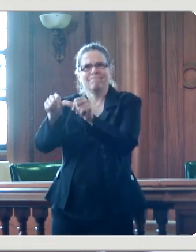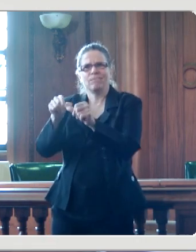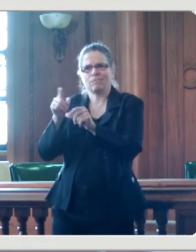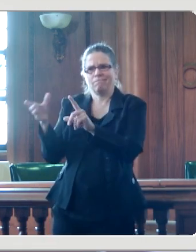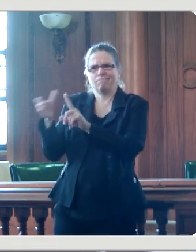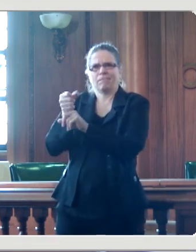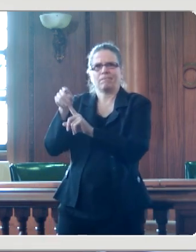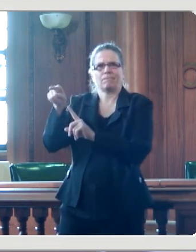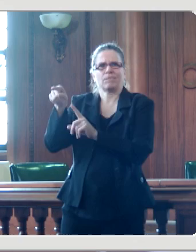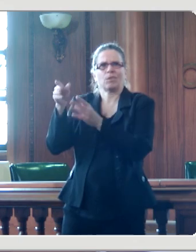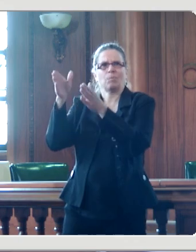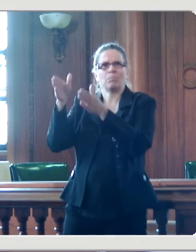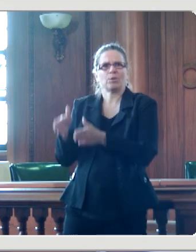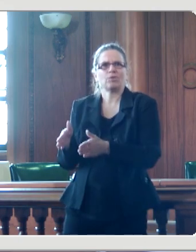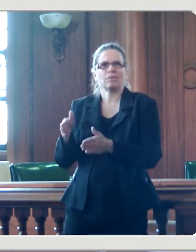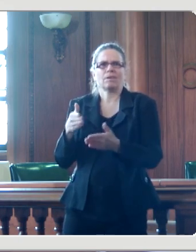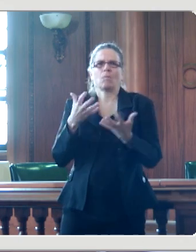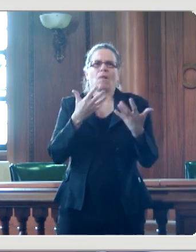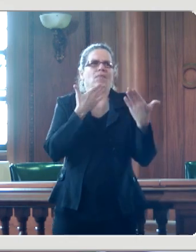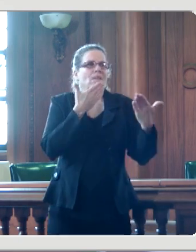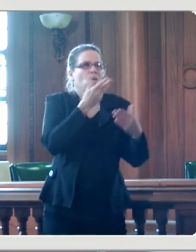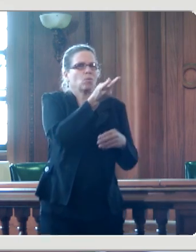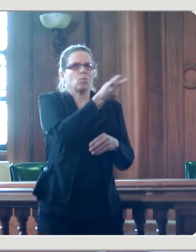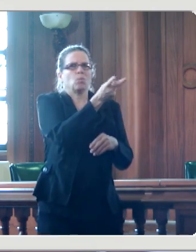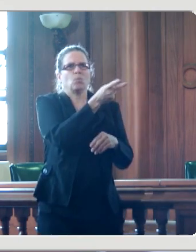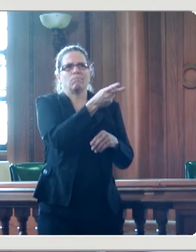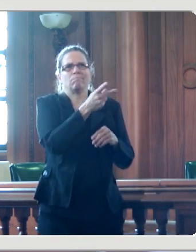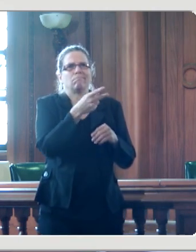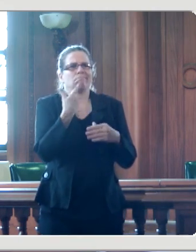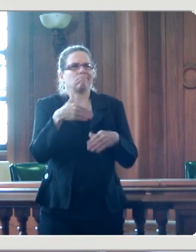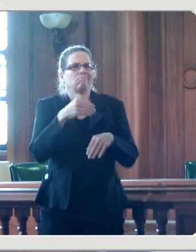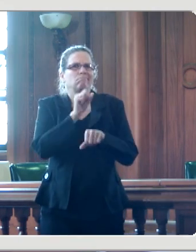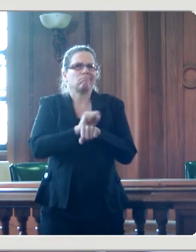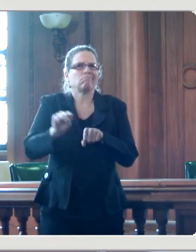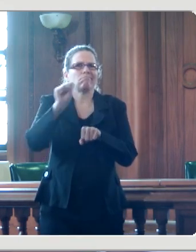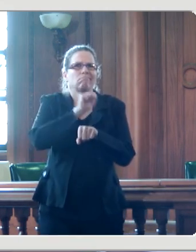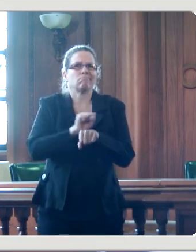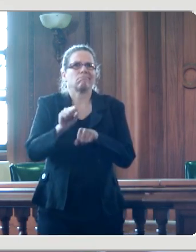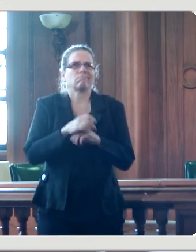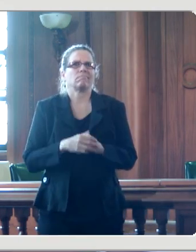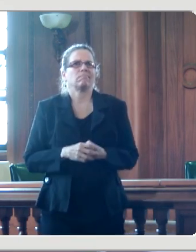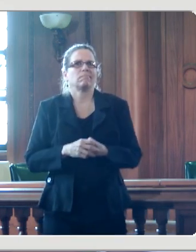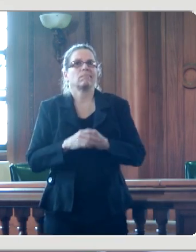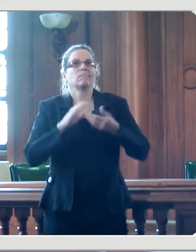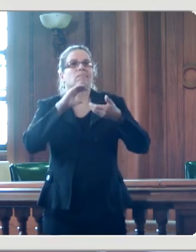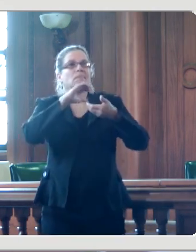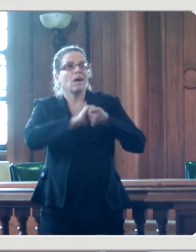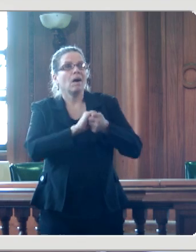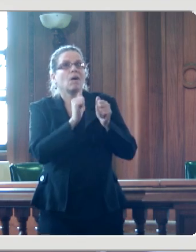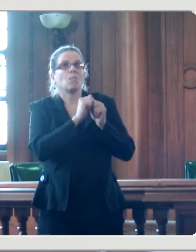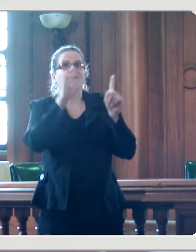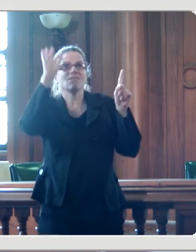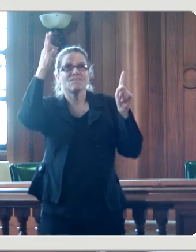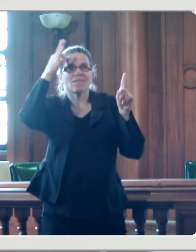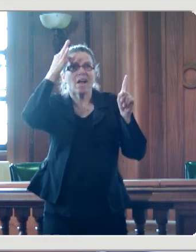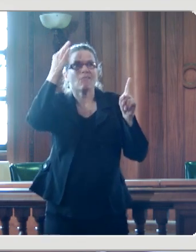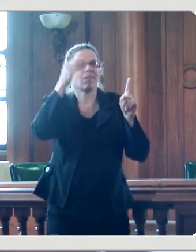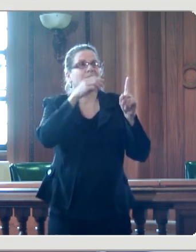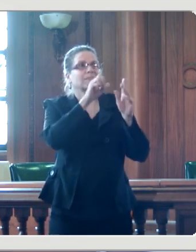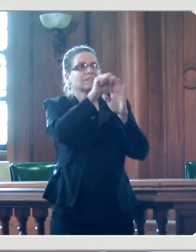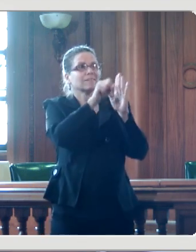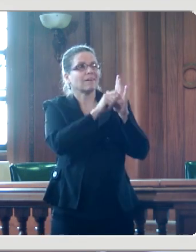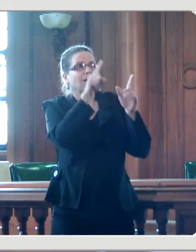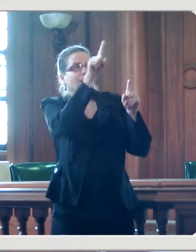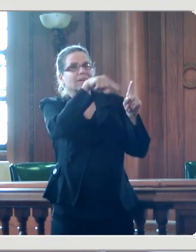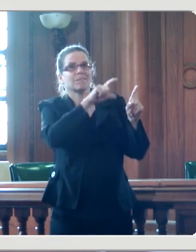and Commissioner Clapprood, to our partners on the federal and state level, fantastic work, because getting updates. I know you're